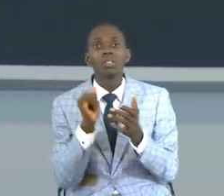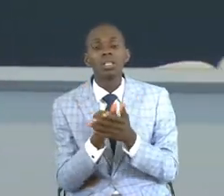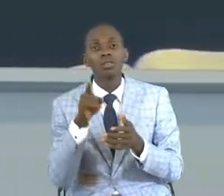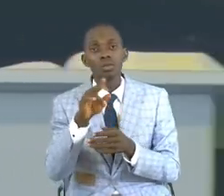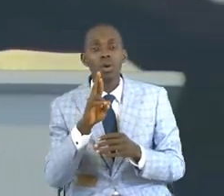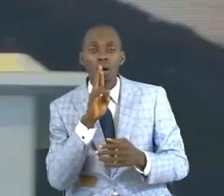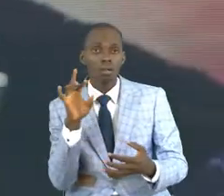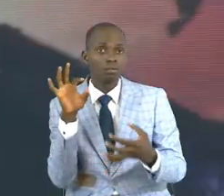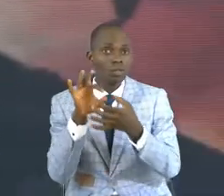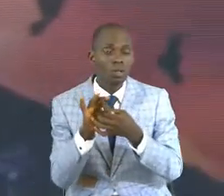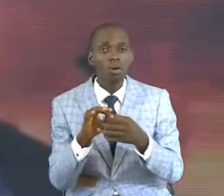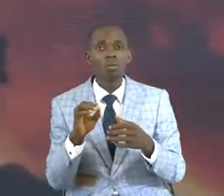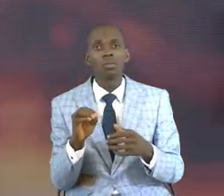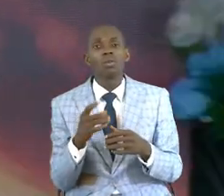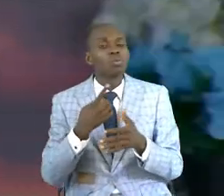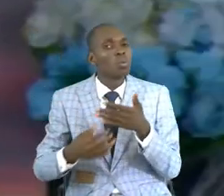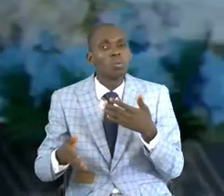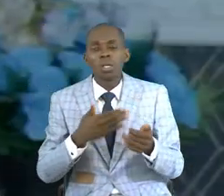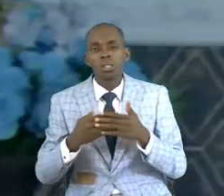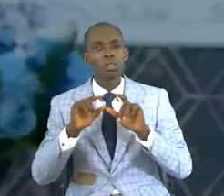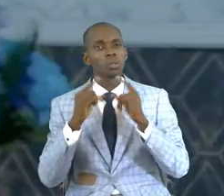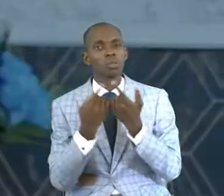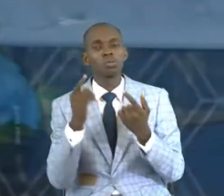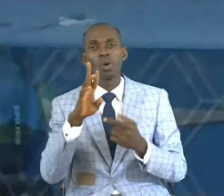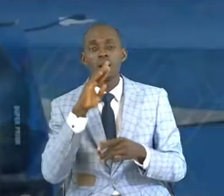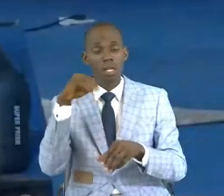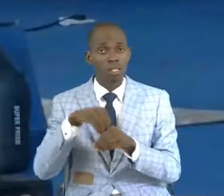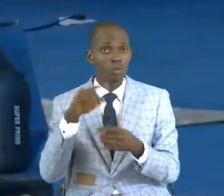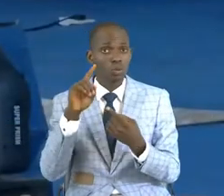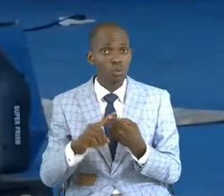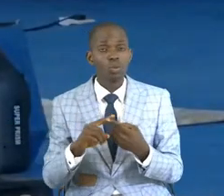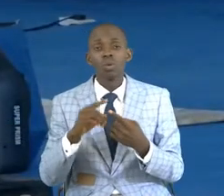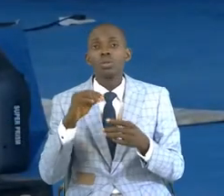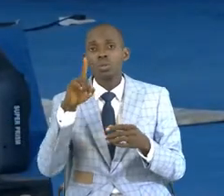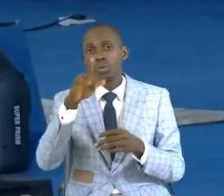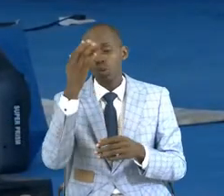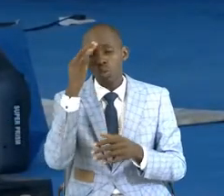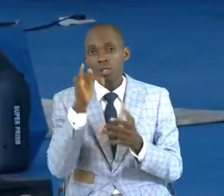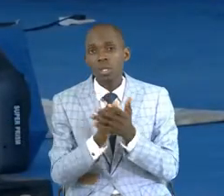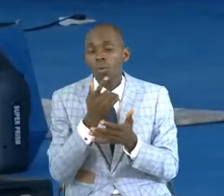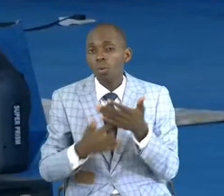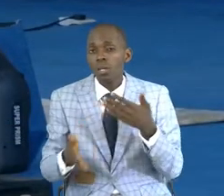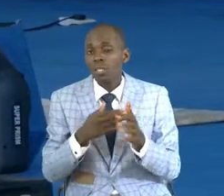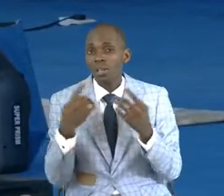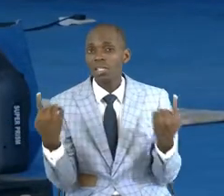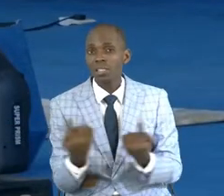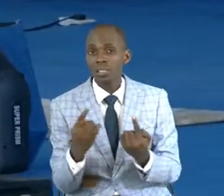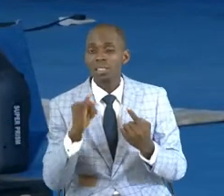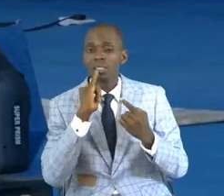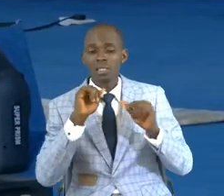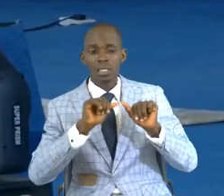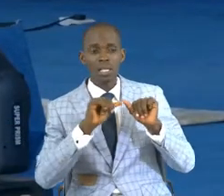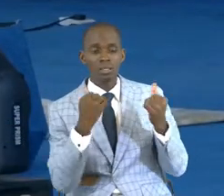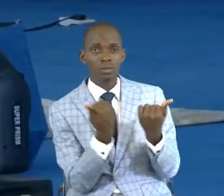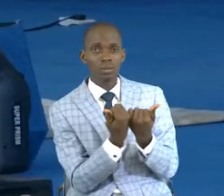whatever you belong to, you know that whatever iniquity is associated with other